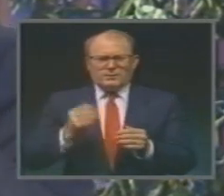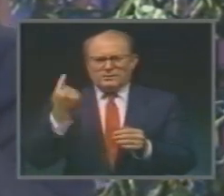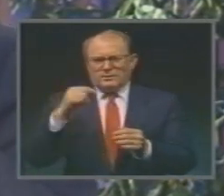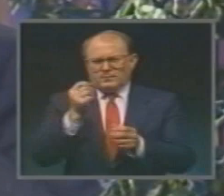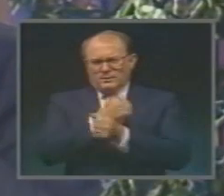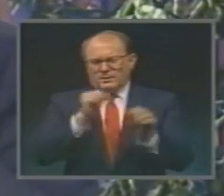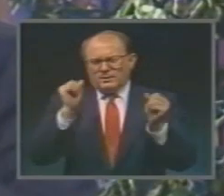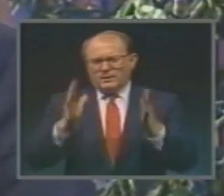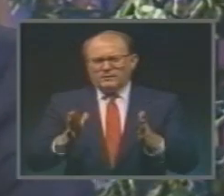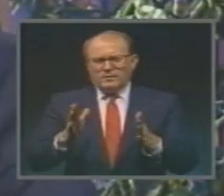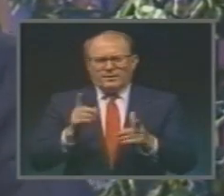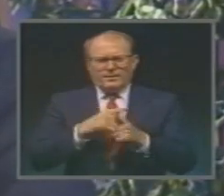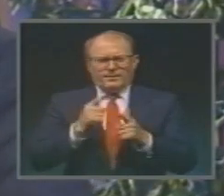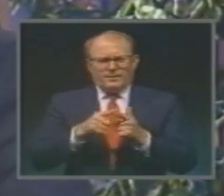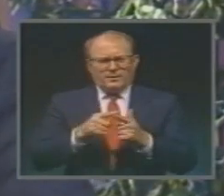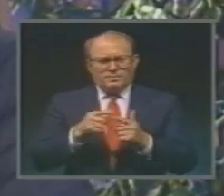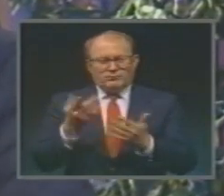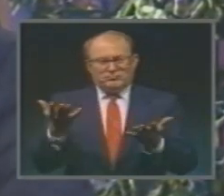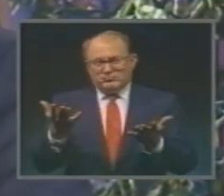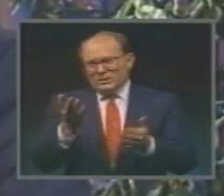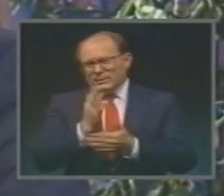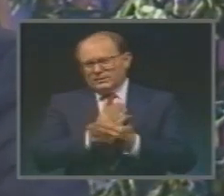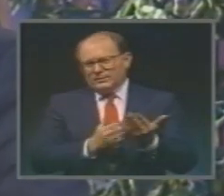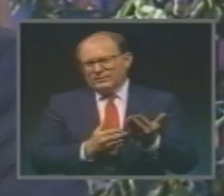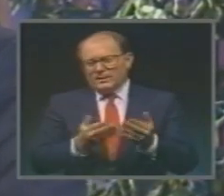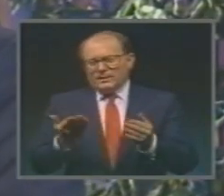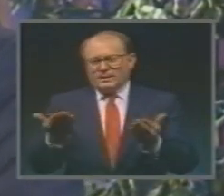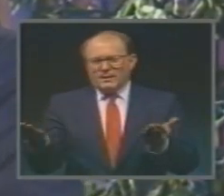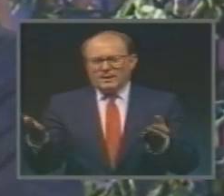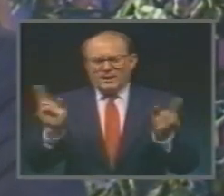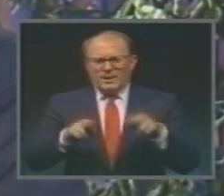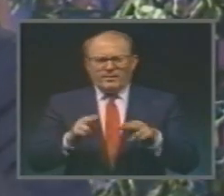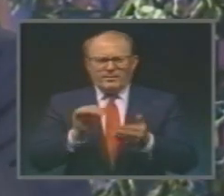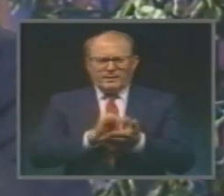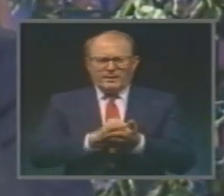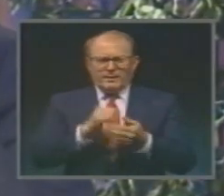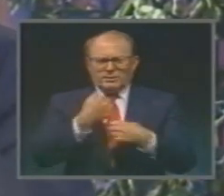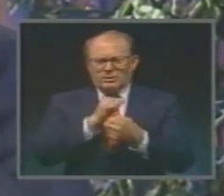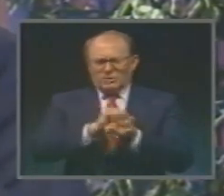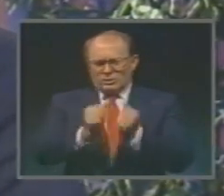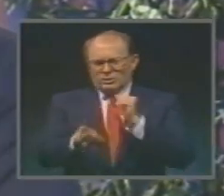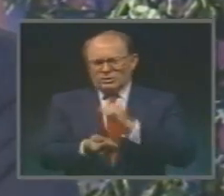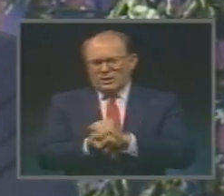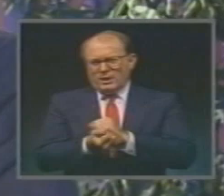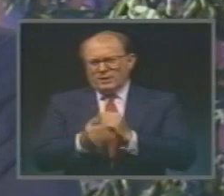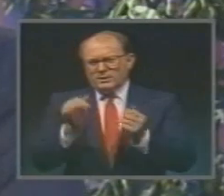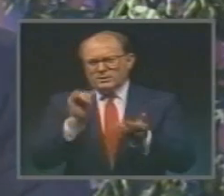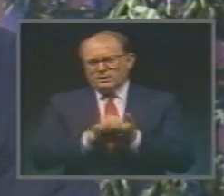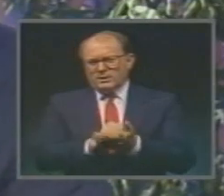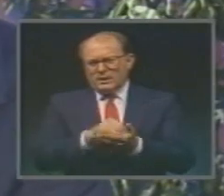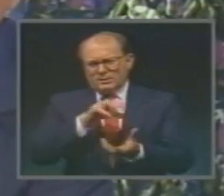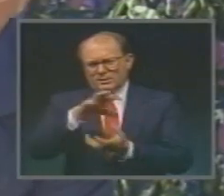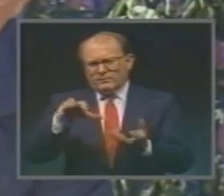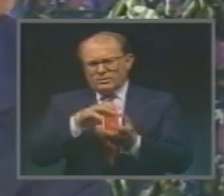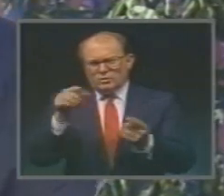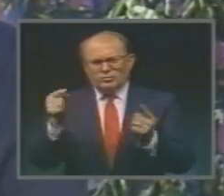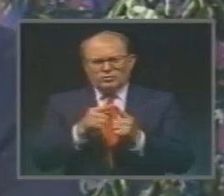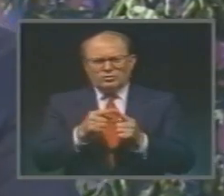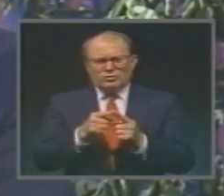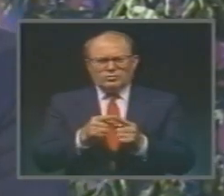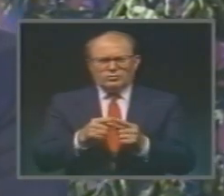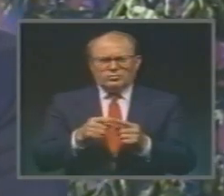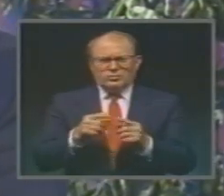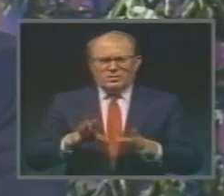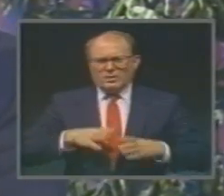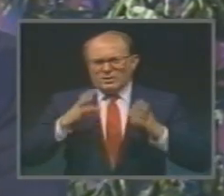suddenly, something happened that changed that apprehensive uncertainty into daring